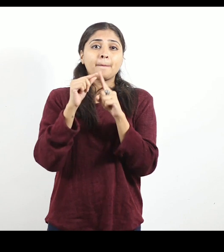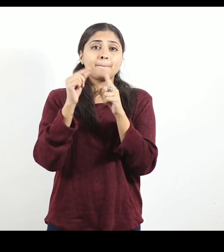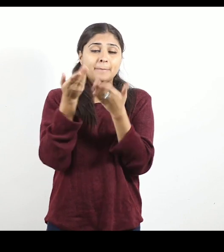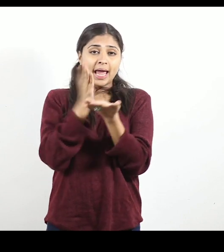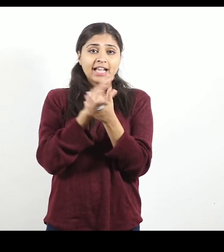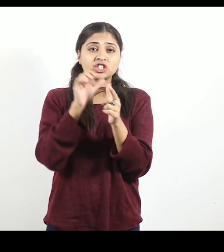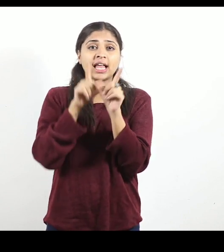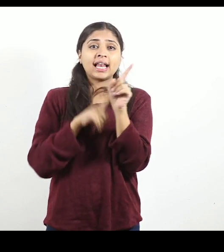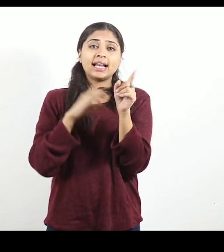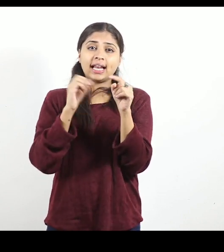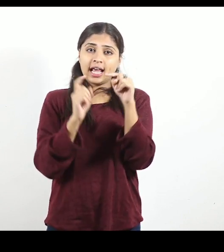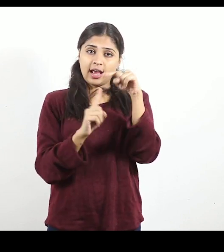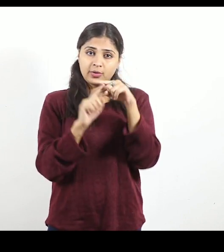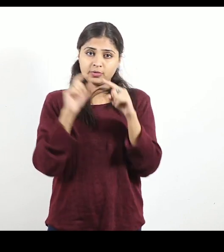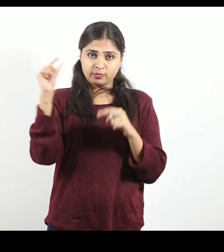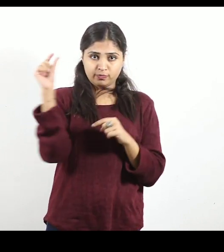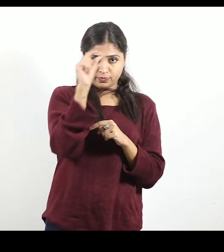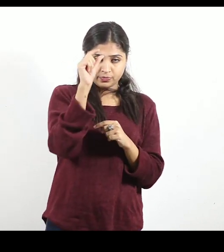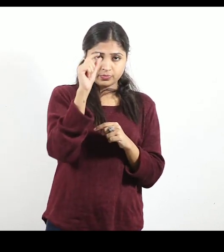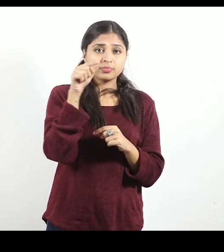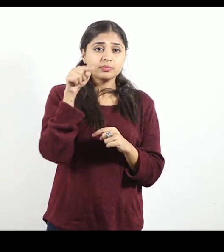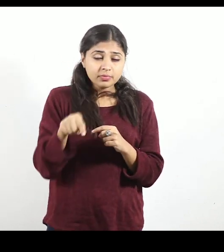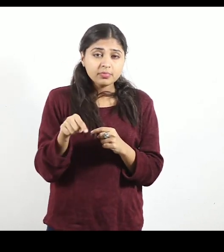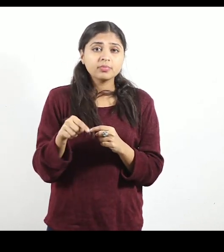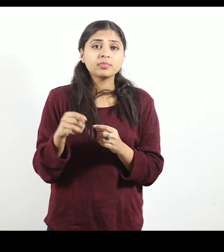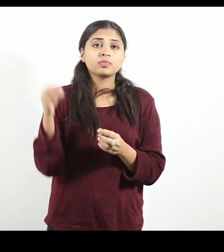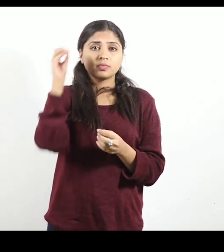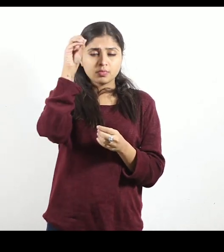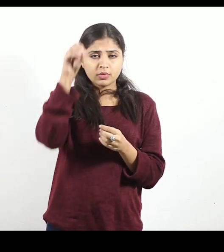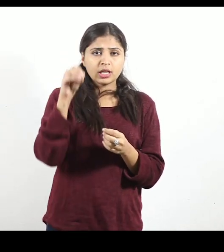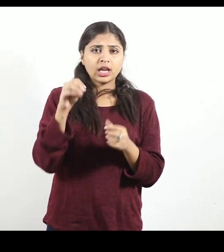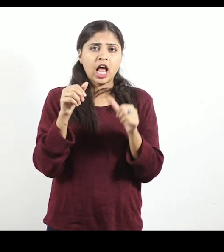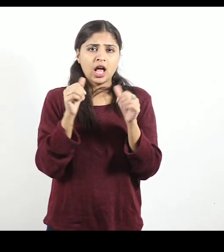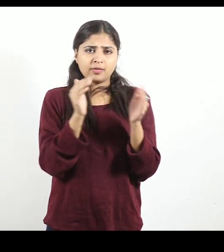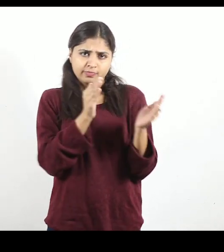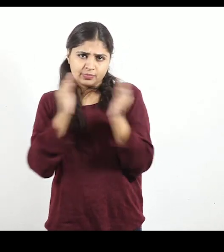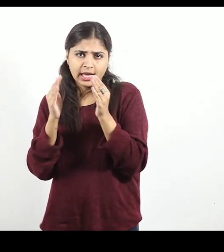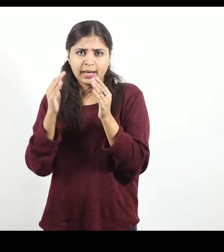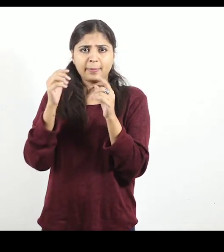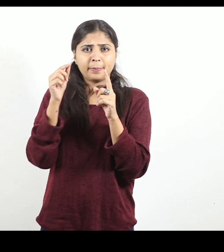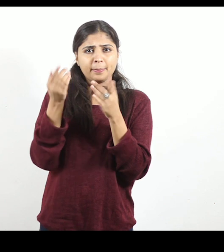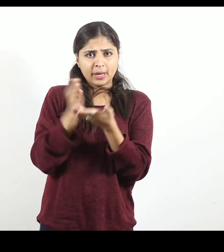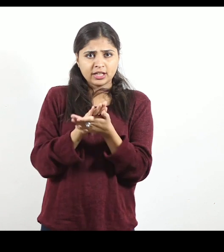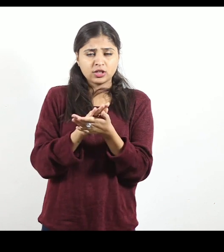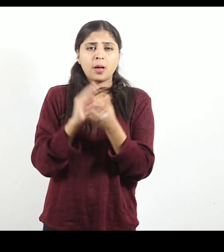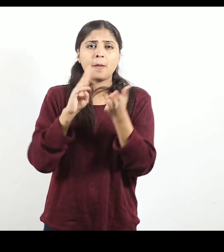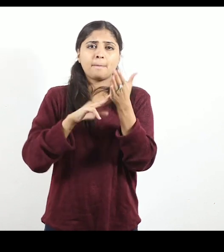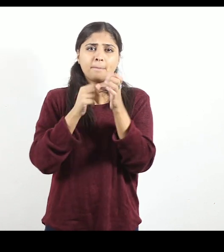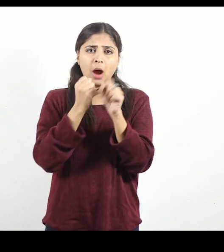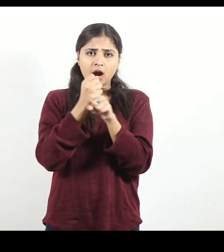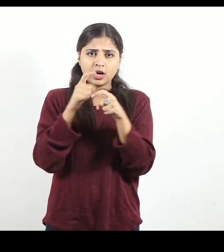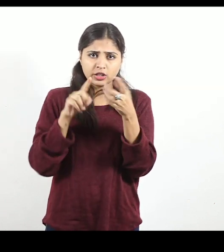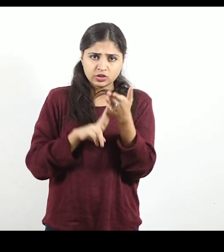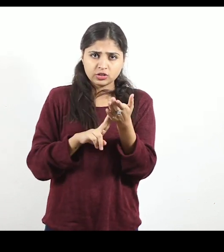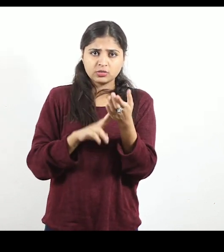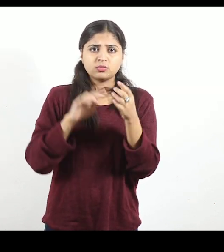Page Layout tab. This tab has commands to adjust page such as margins, orientation, and themes.